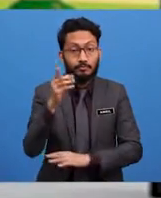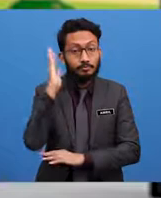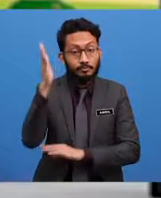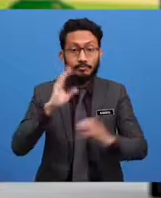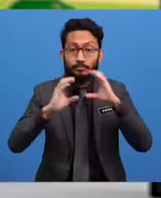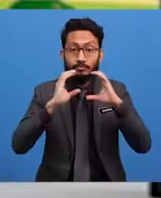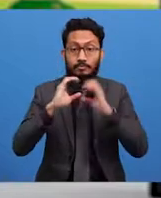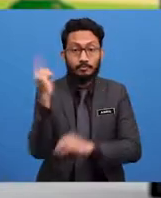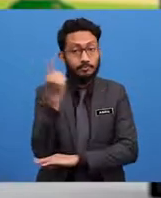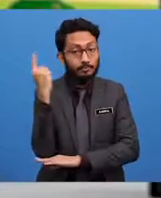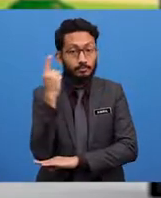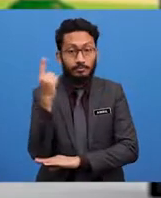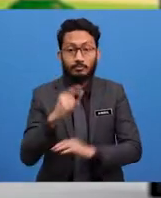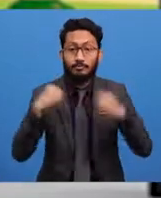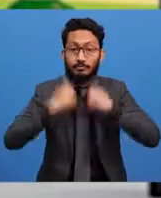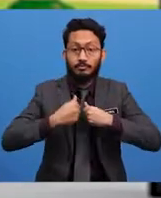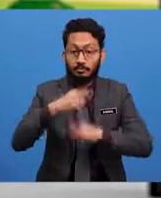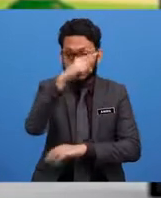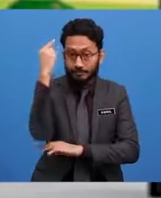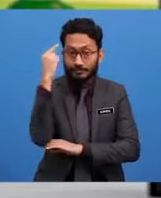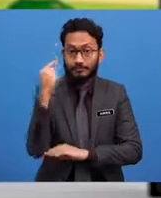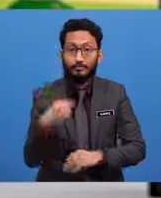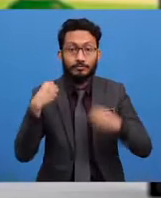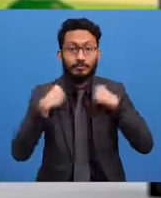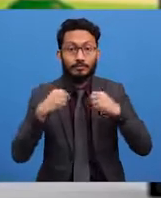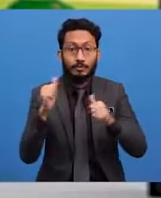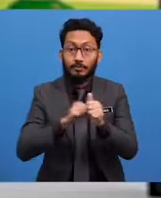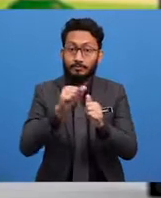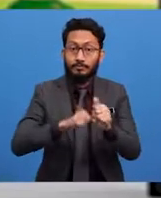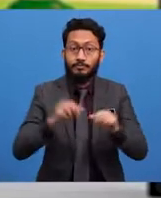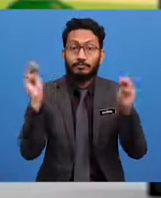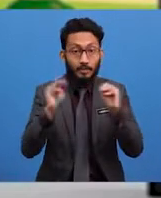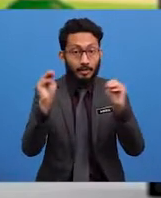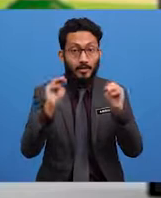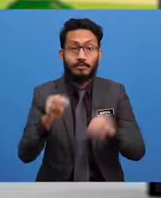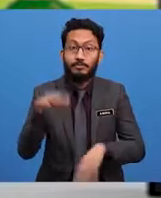I always wear a black shirt every Monday evening.